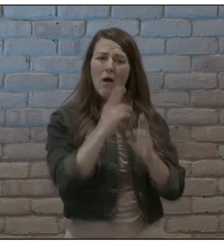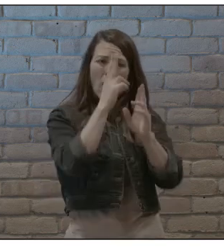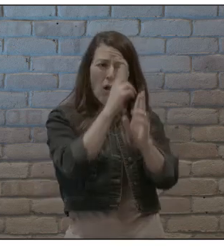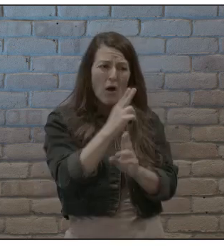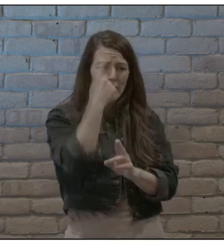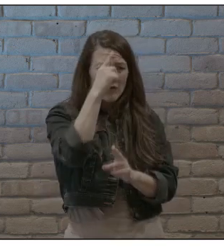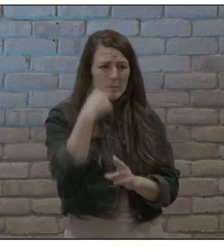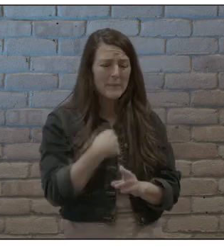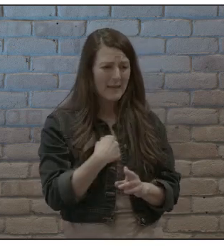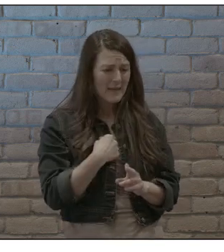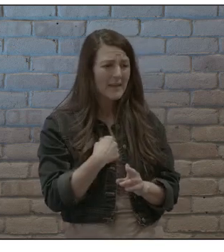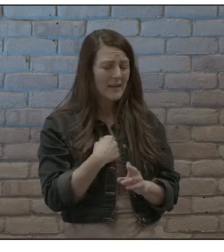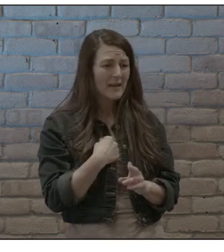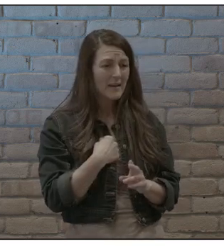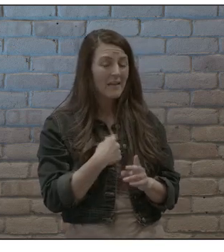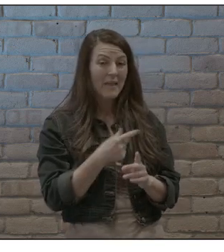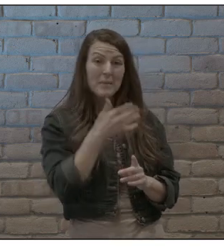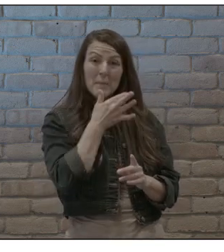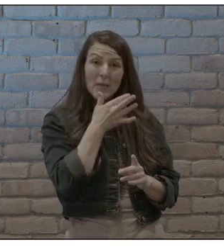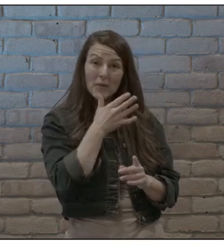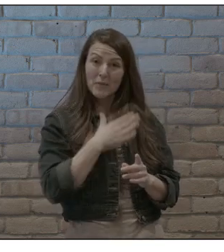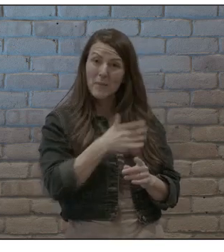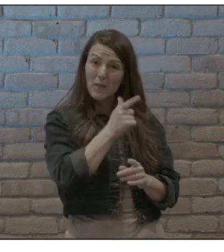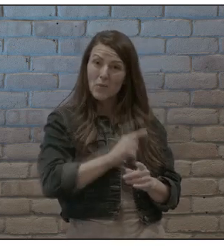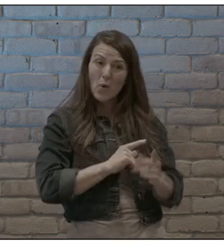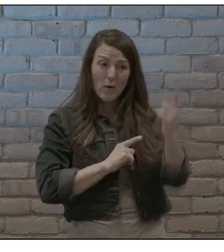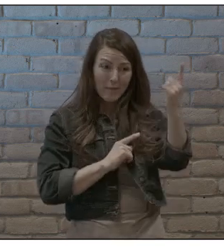Lord should visit me?"